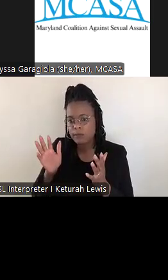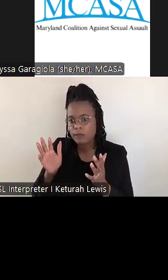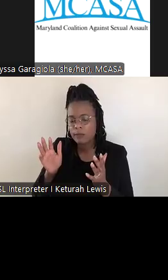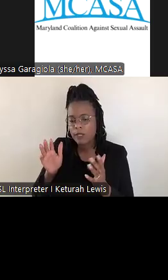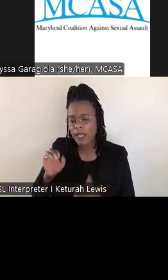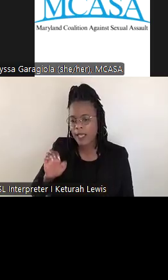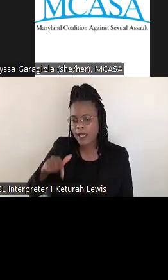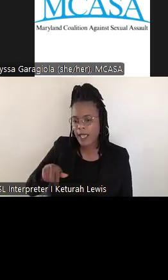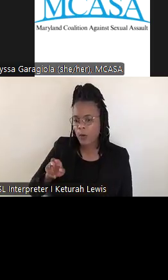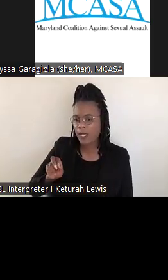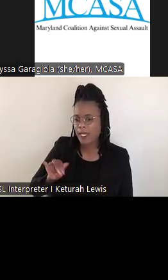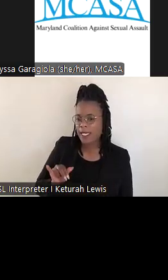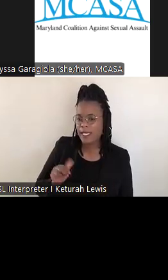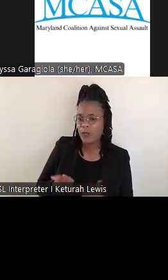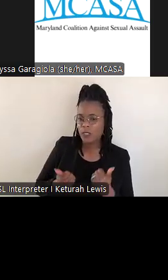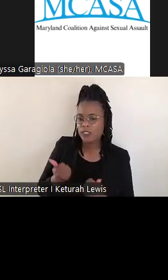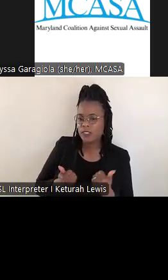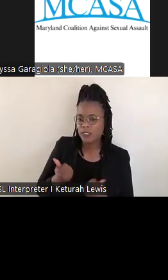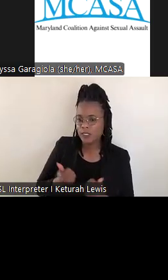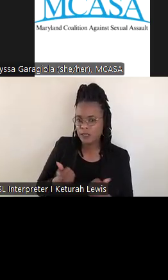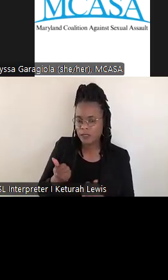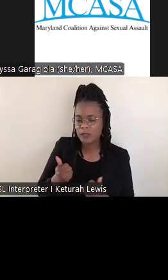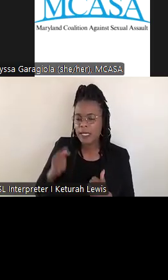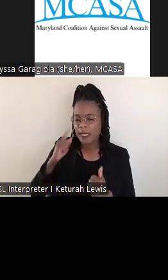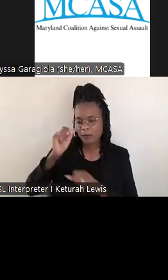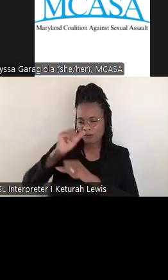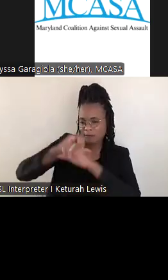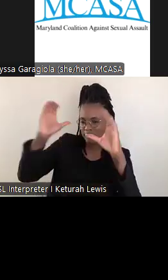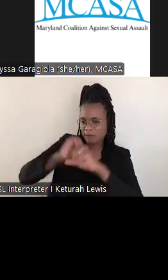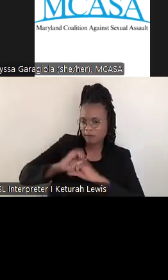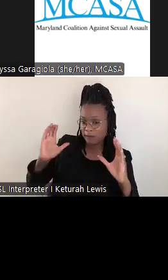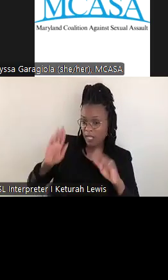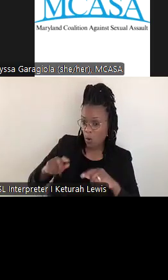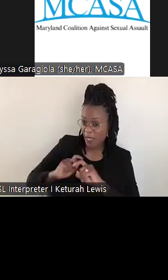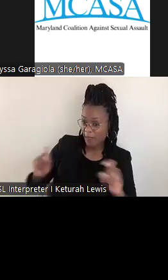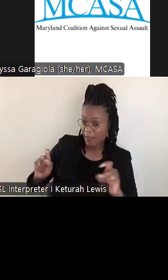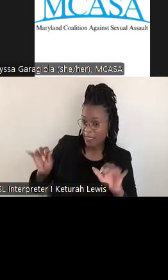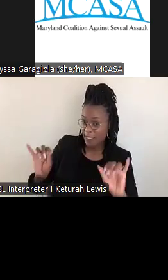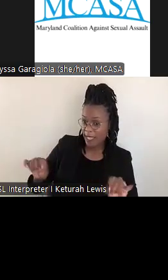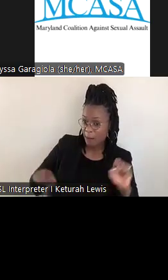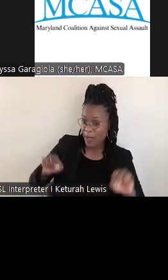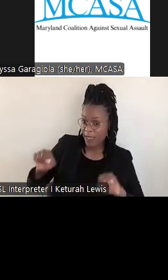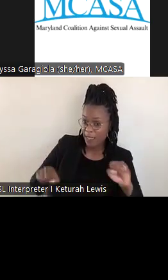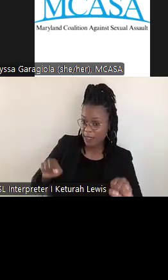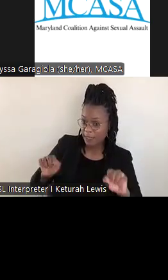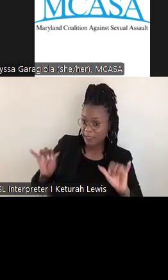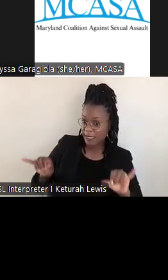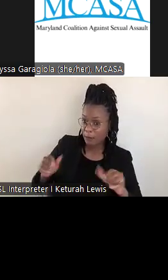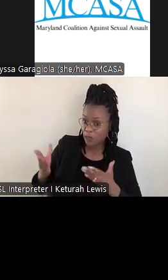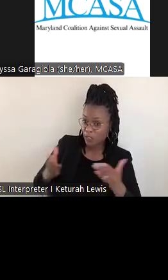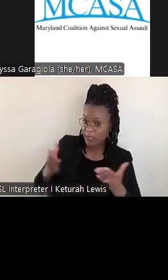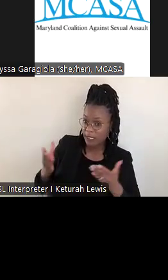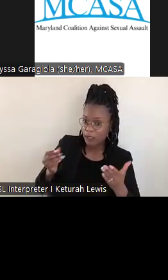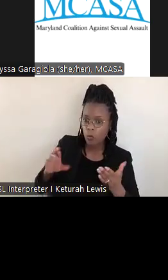equality, or are they promoting equity? This is a way to think about that. Are we giving everyone the same bike? We're giving everyone the same services, or are